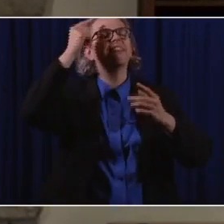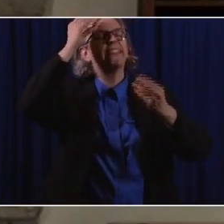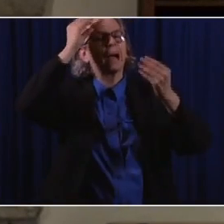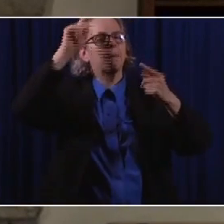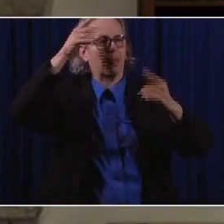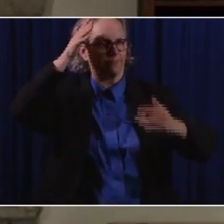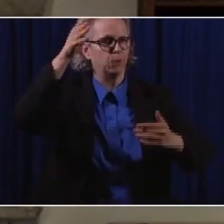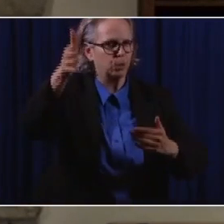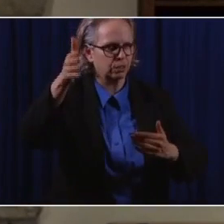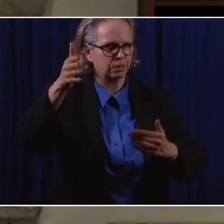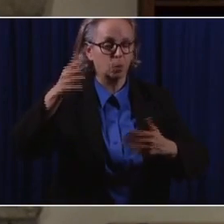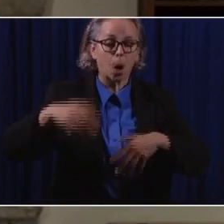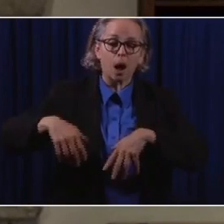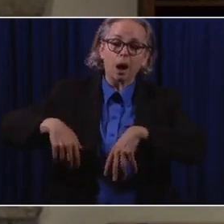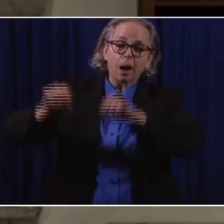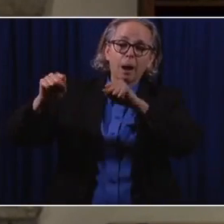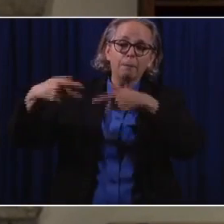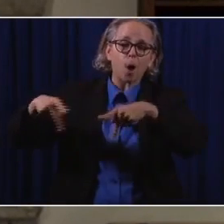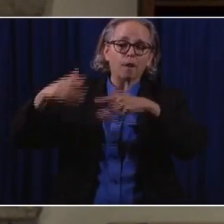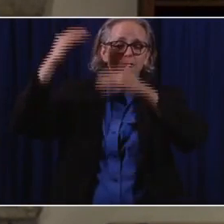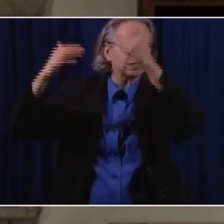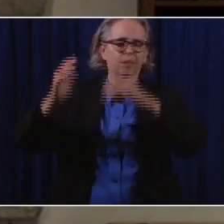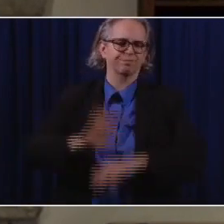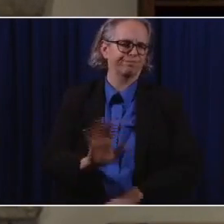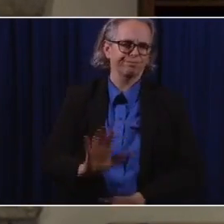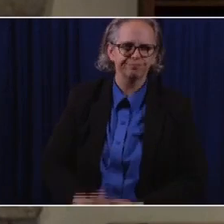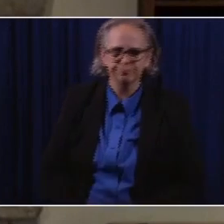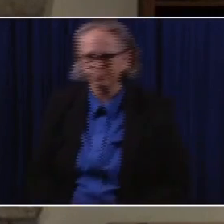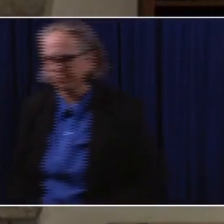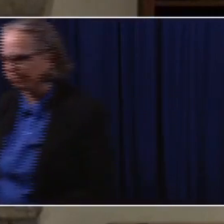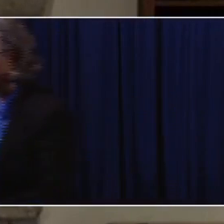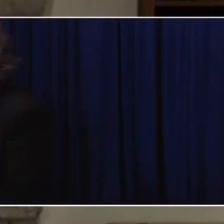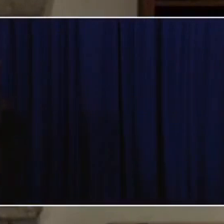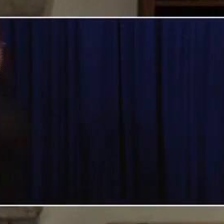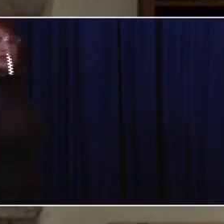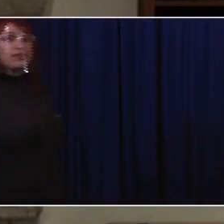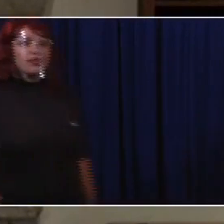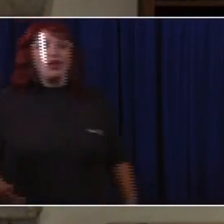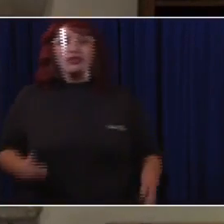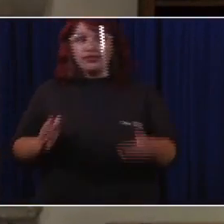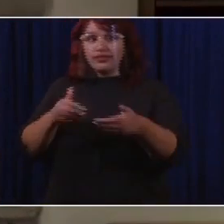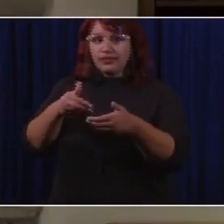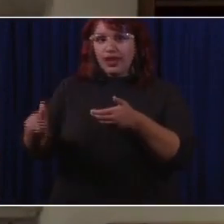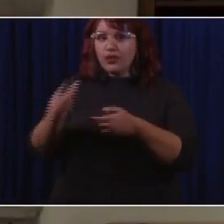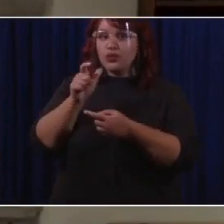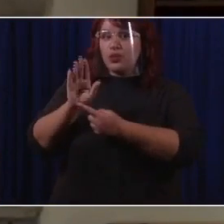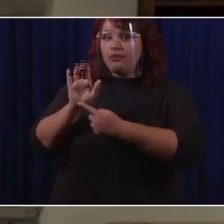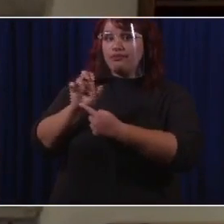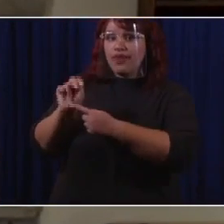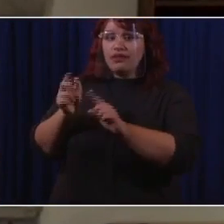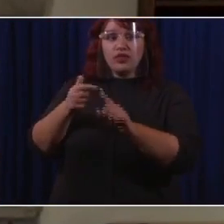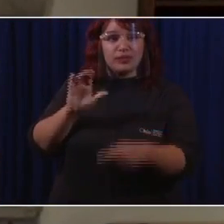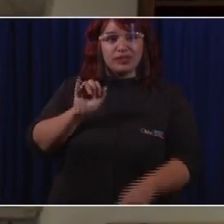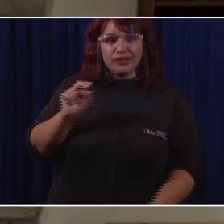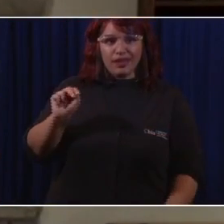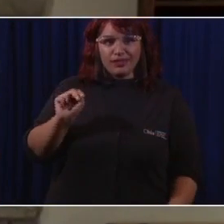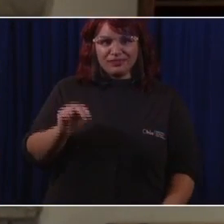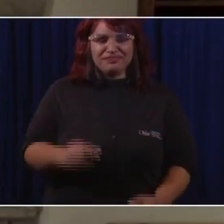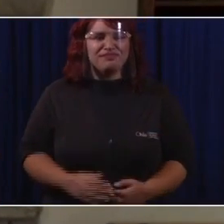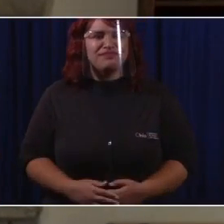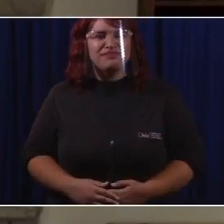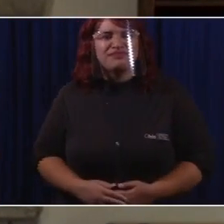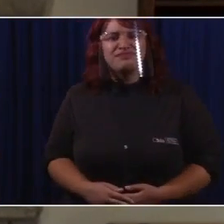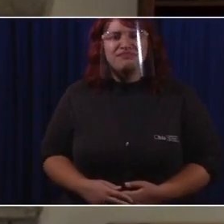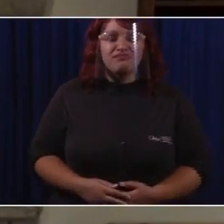Next question is from Ben Schwartz at WCPO in Cincinnati. Hey, Ben. Hi, Governor.